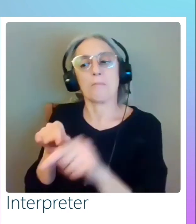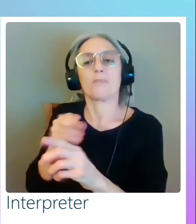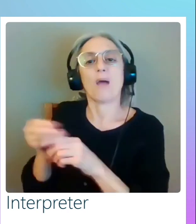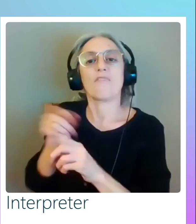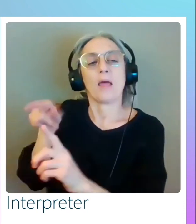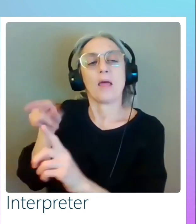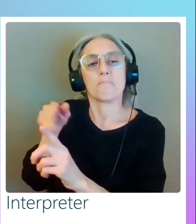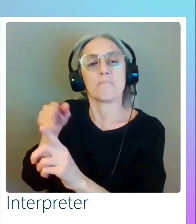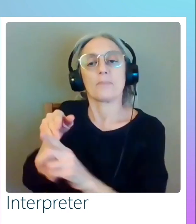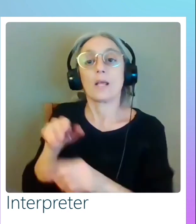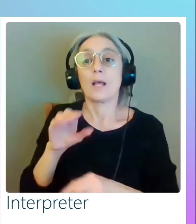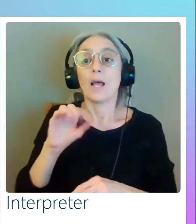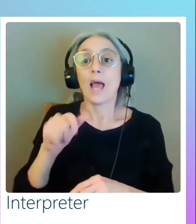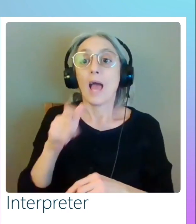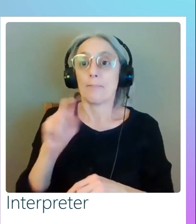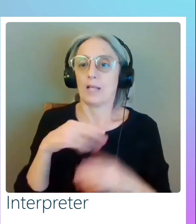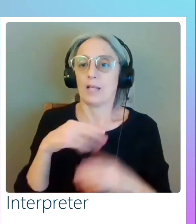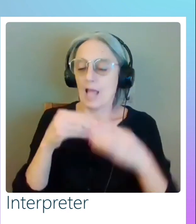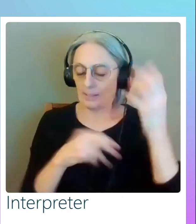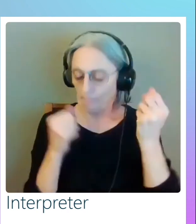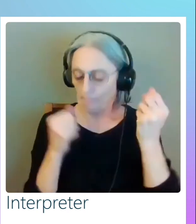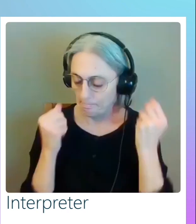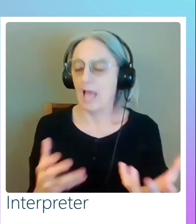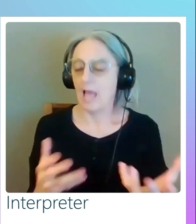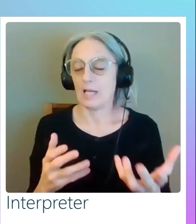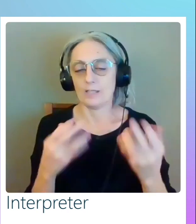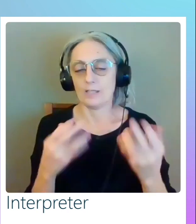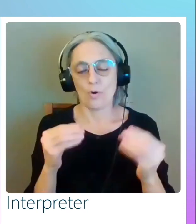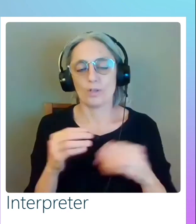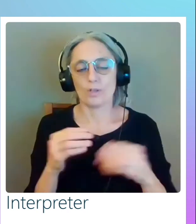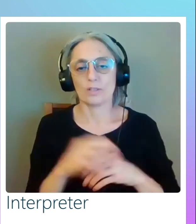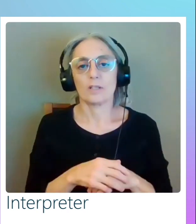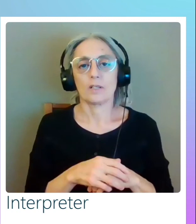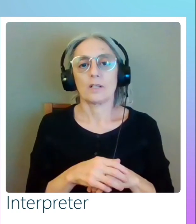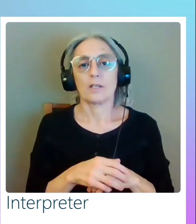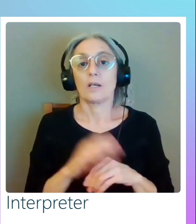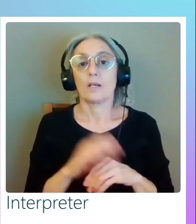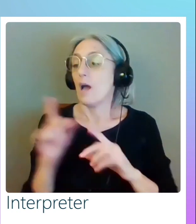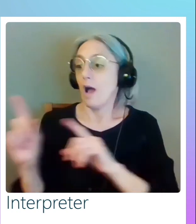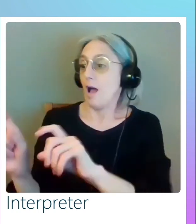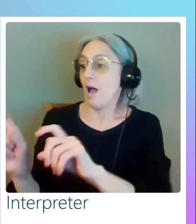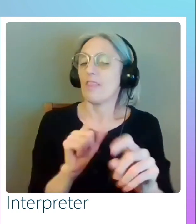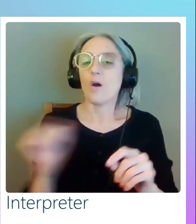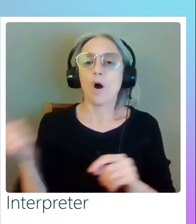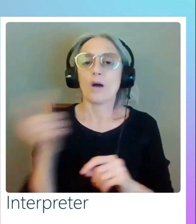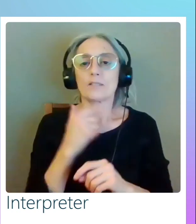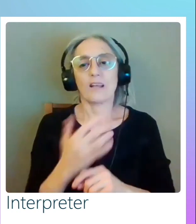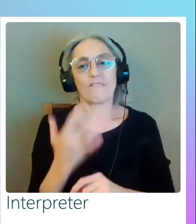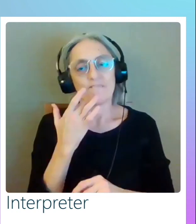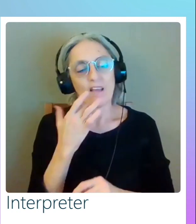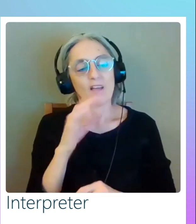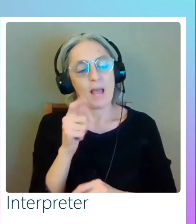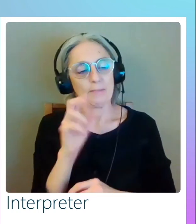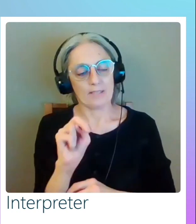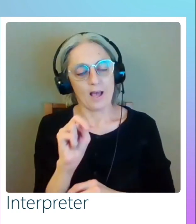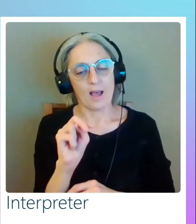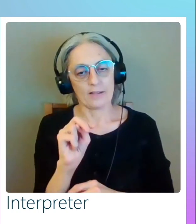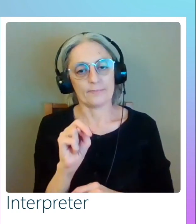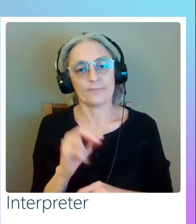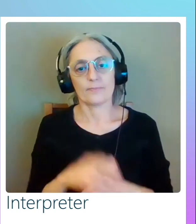a lot of sort. Every person that I interviewed, they all said Amazon was their favorite place to go shopping. And they knew exactly